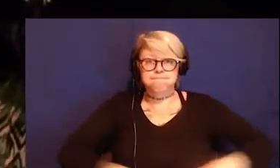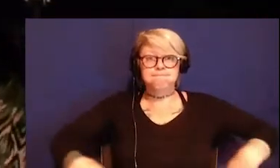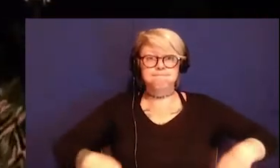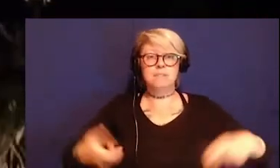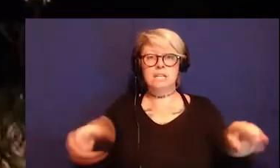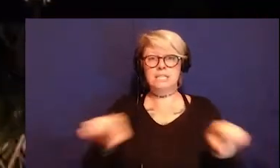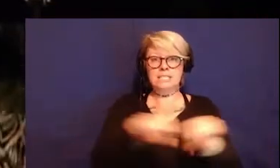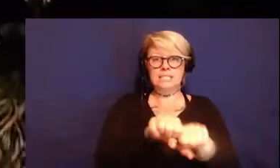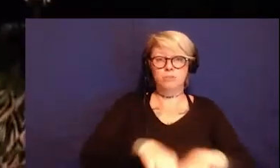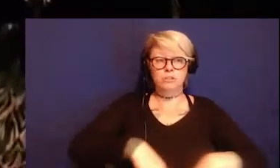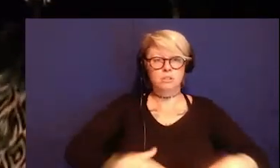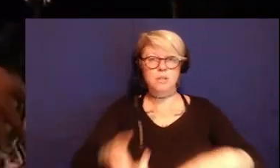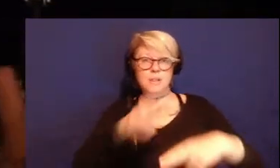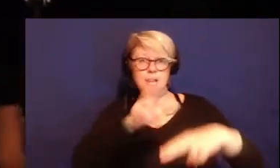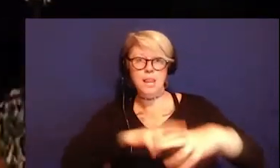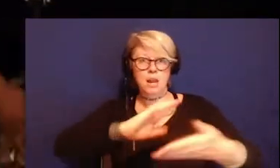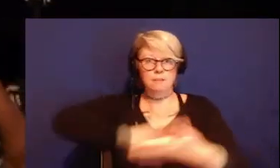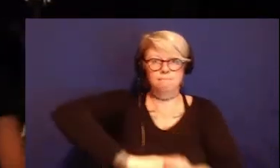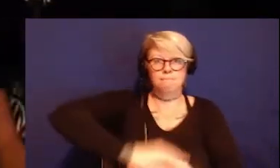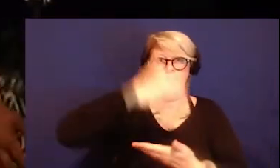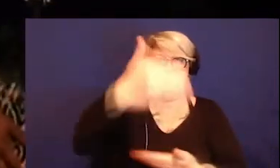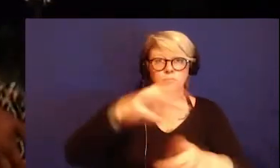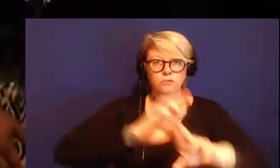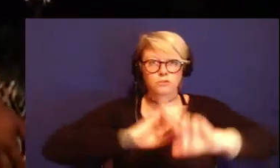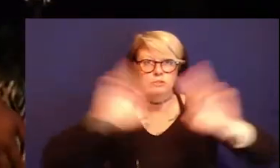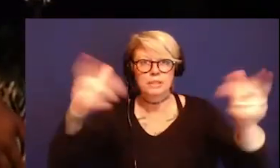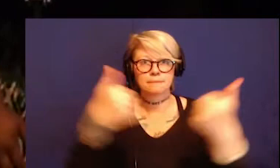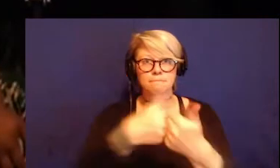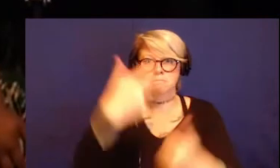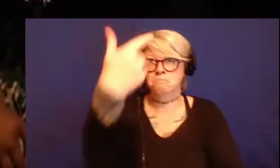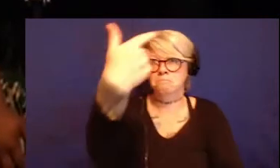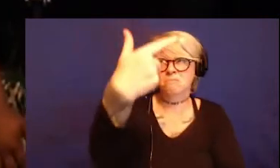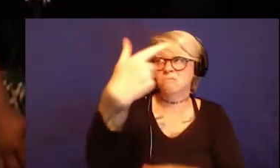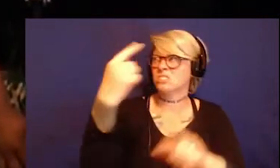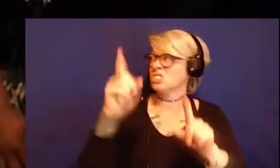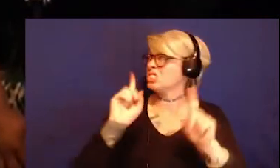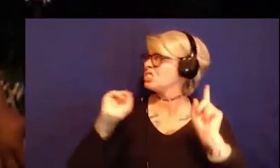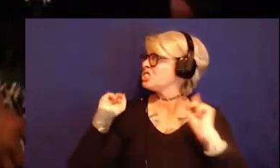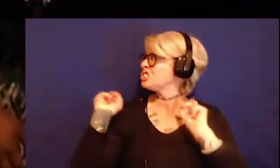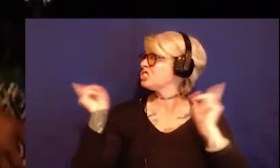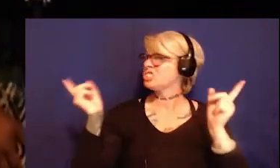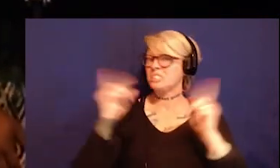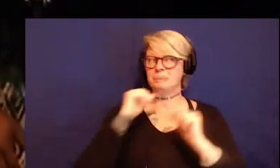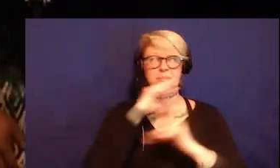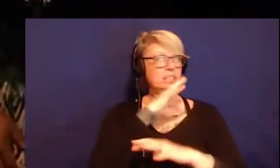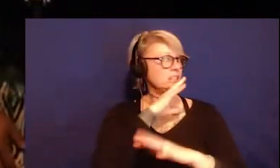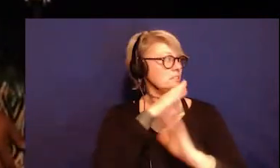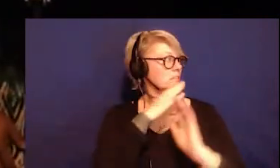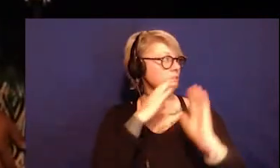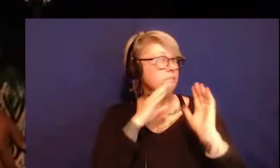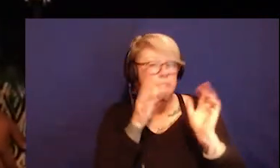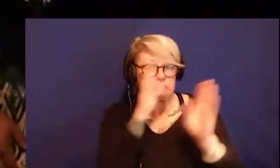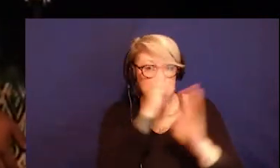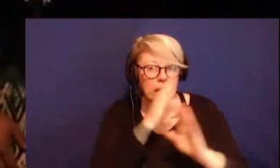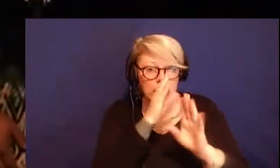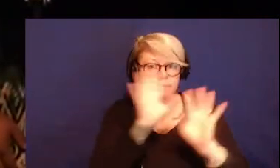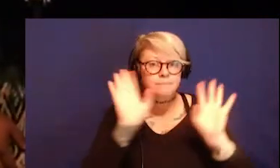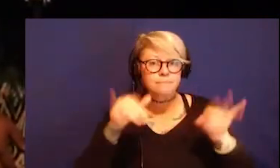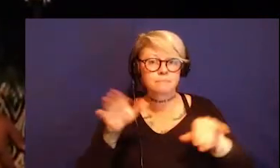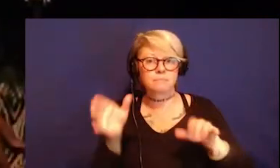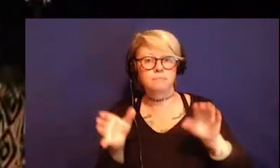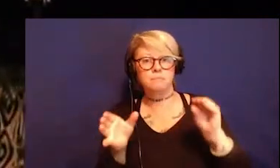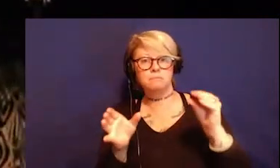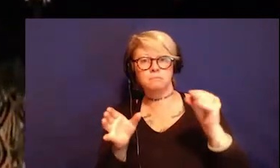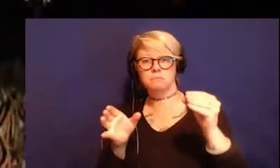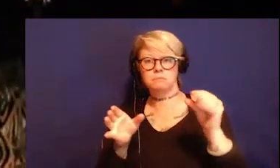gaming station, opens her computer, and tries to make sure that the camera doesn't show too much of the mess in her bedroom. She clicks on a link